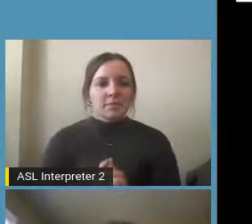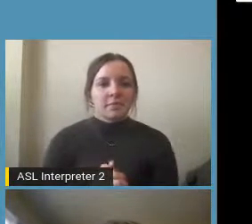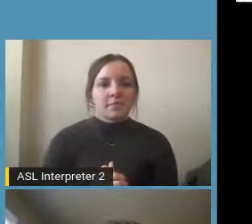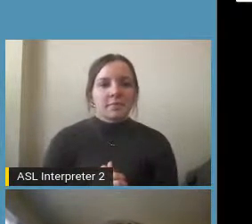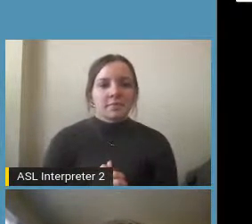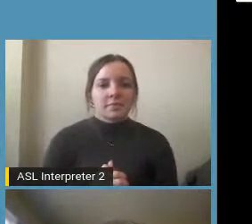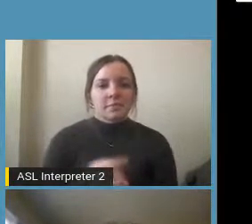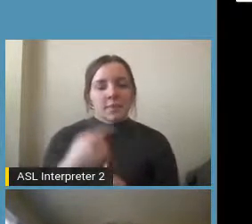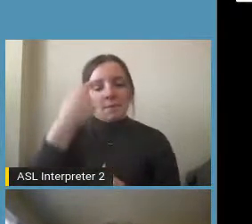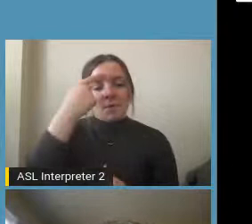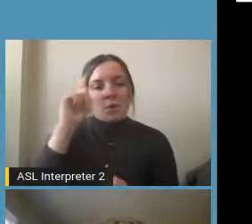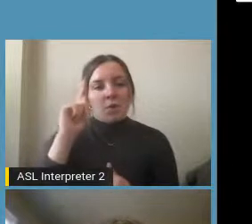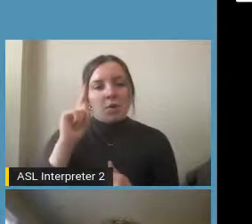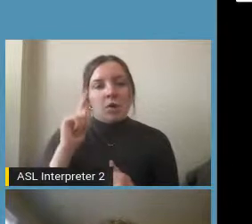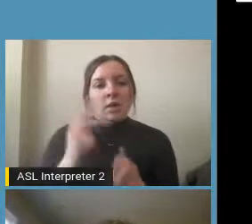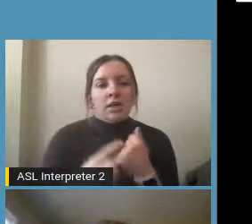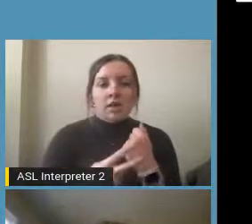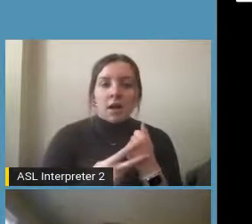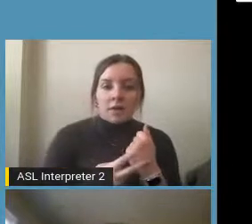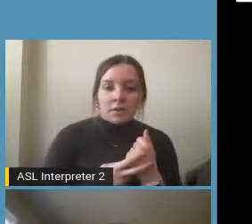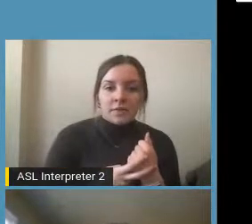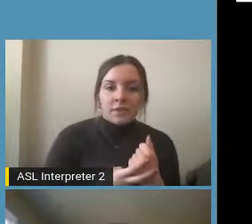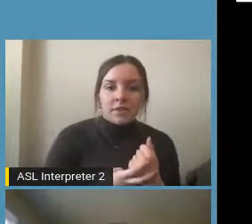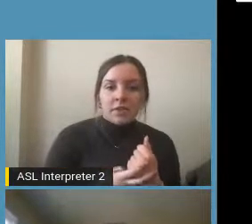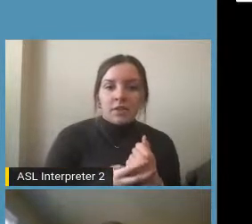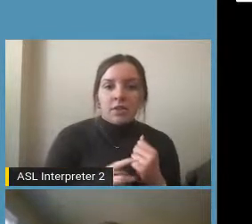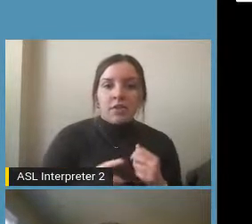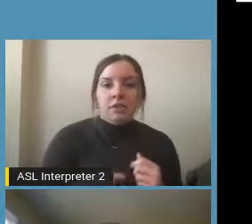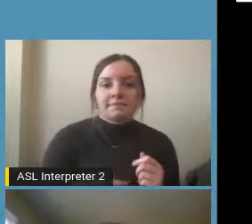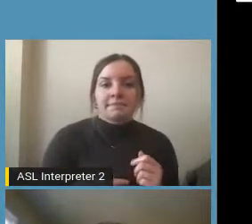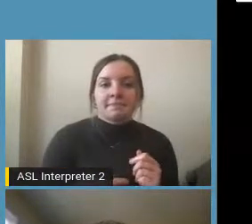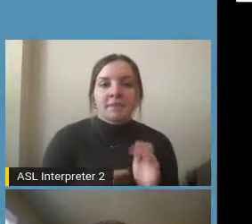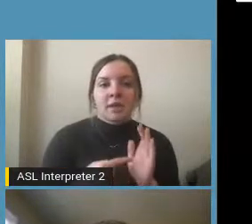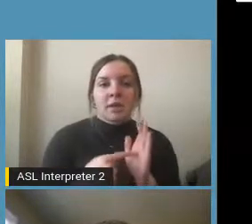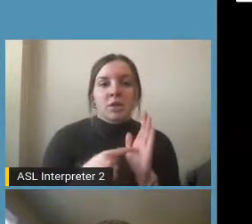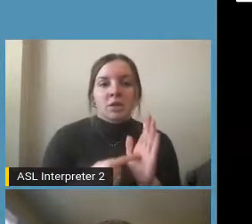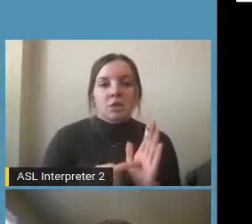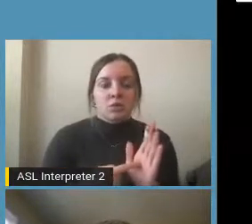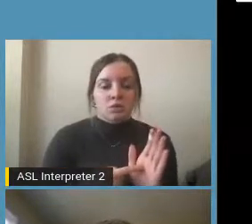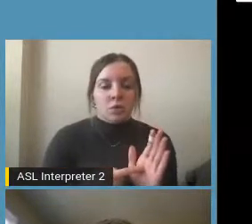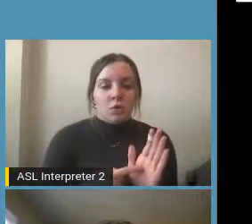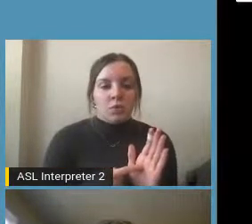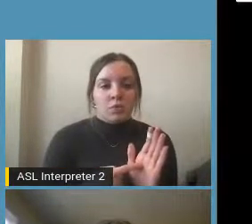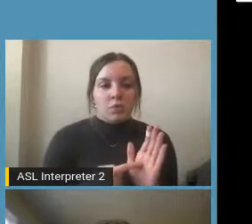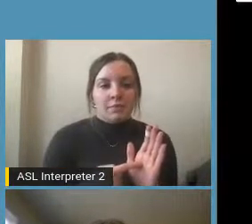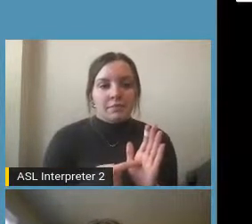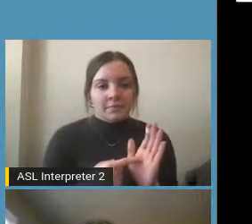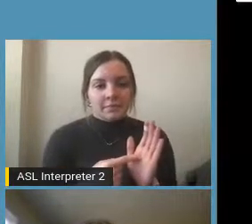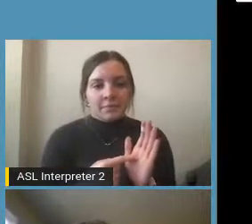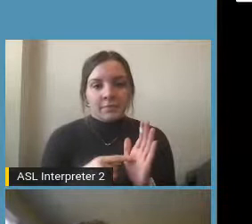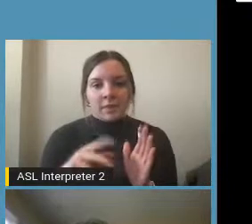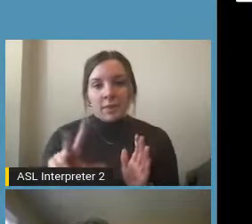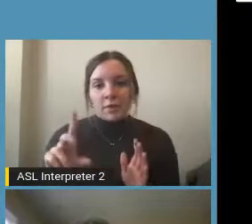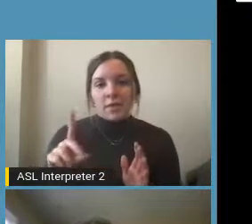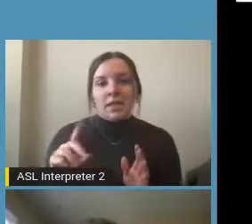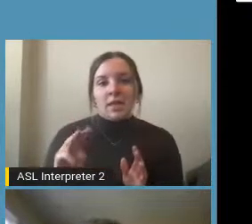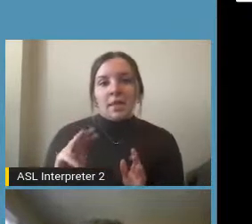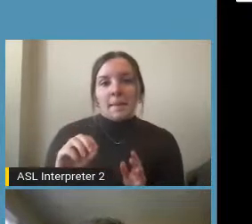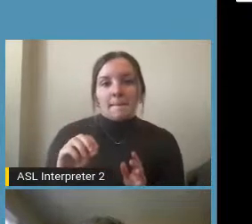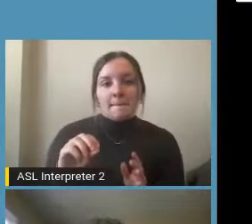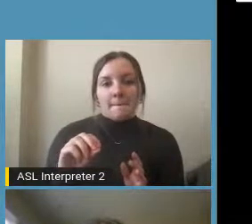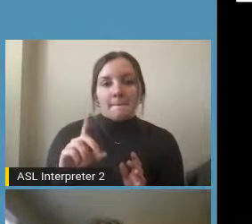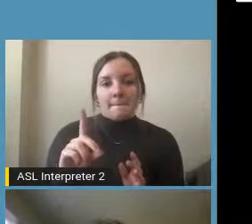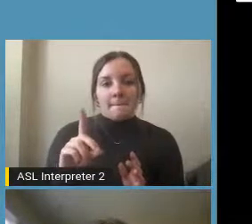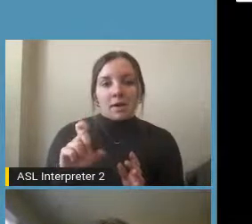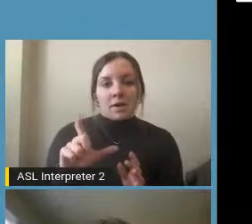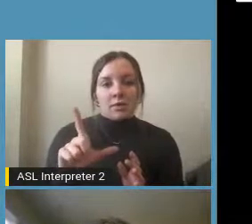in existing condition of the model, the actual thing, and the 3D model allows them to compare the